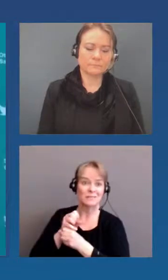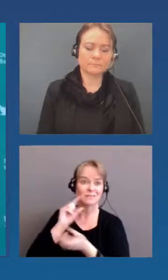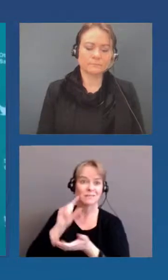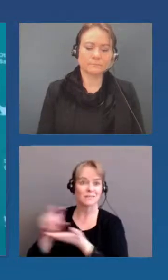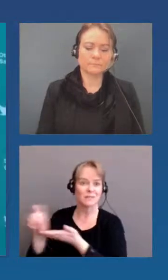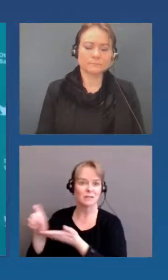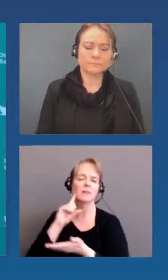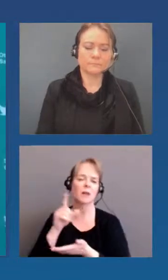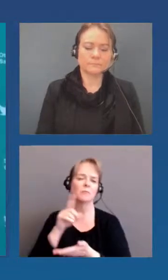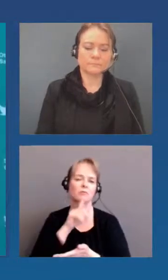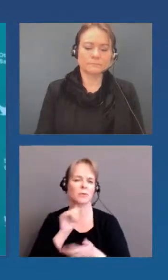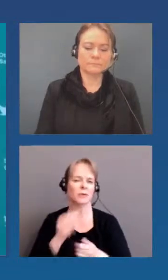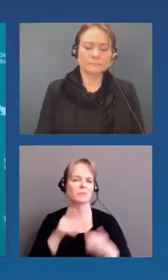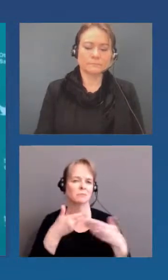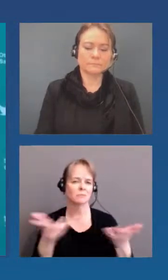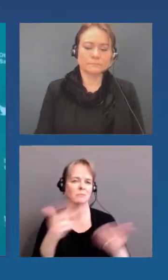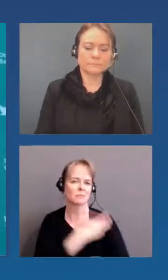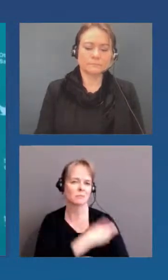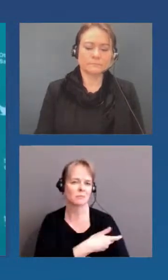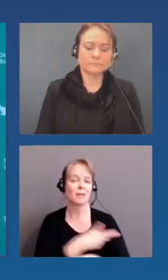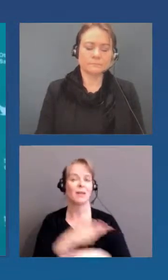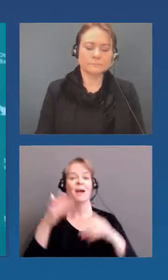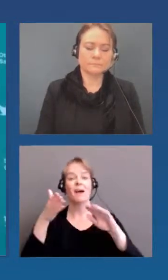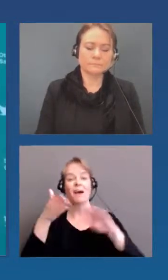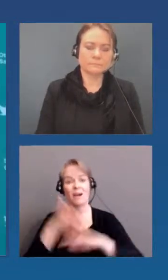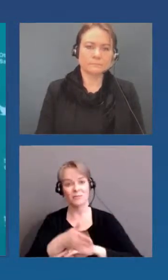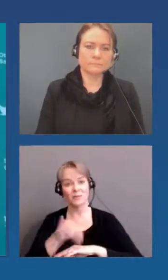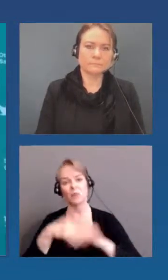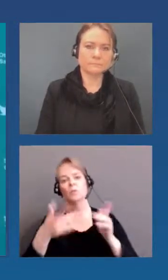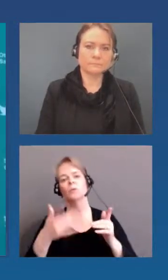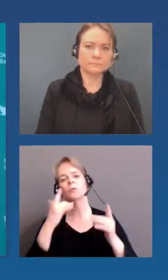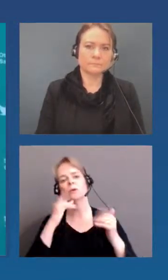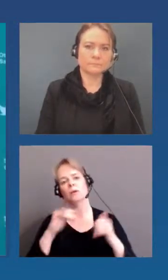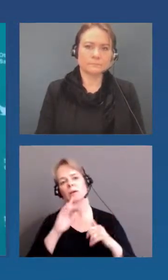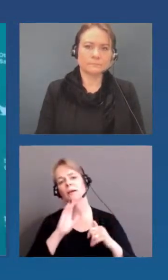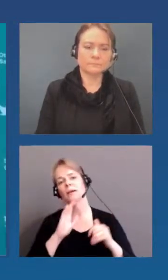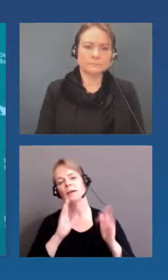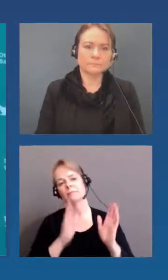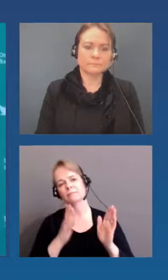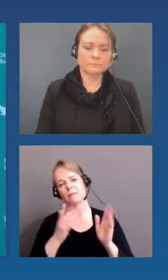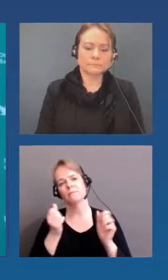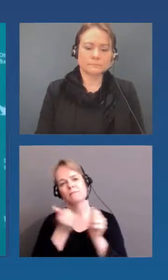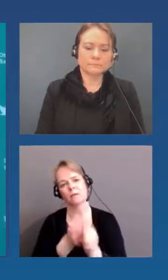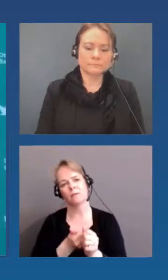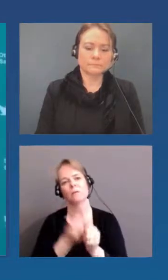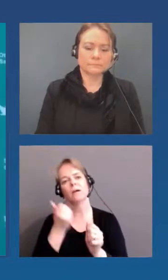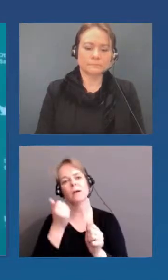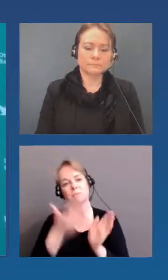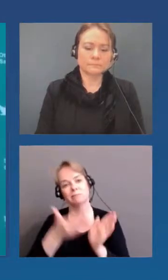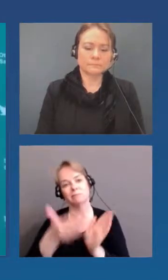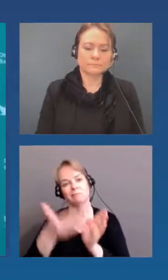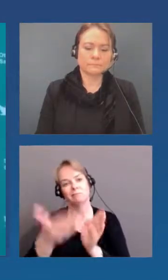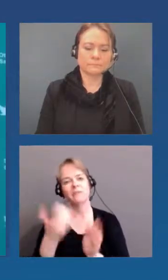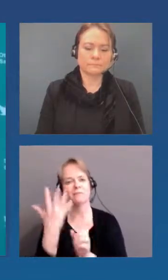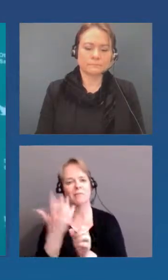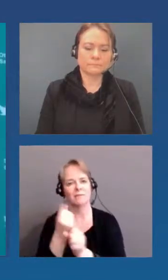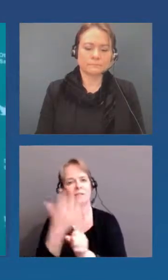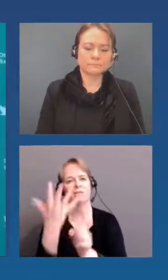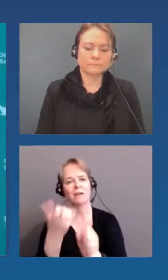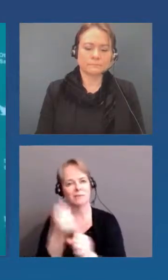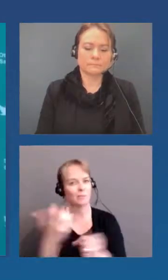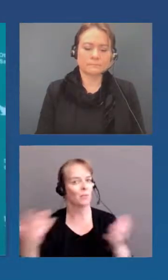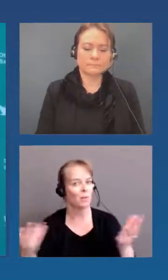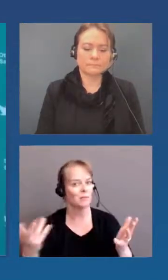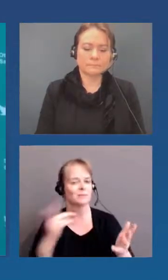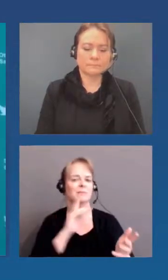down to people under 80 in 5-year increments, so 75 and above and 70. So we're encouraged looking